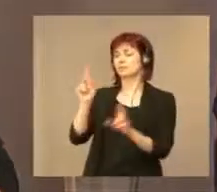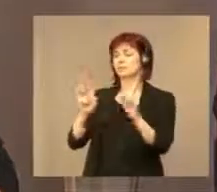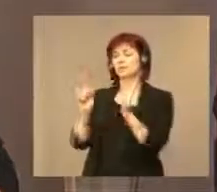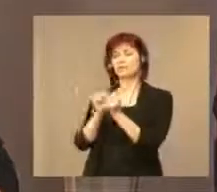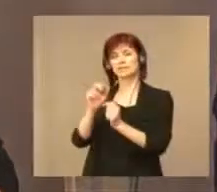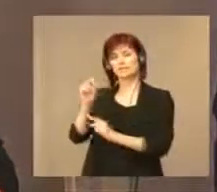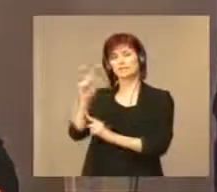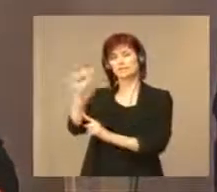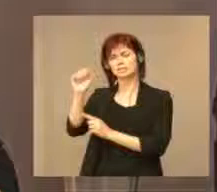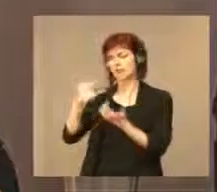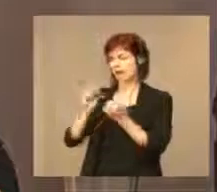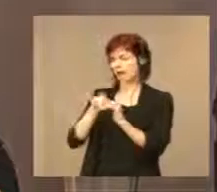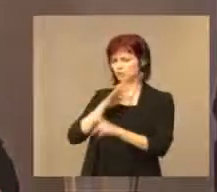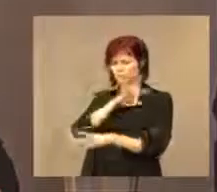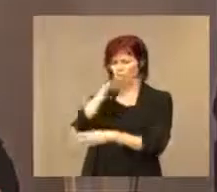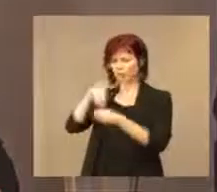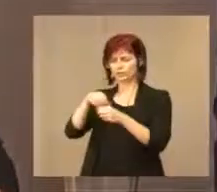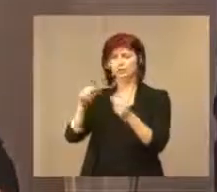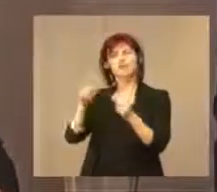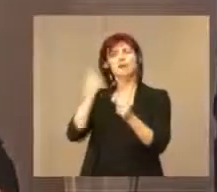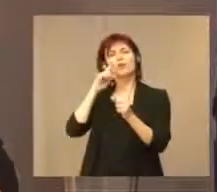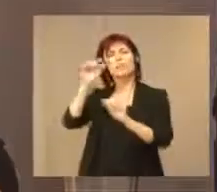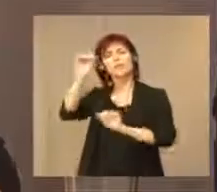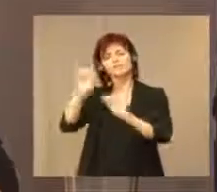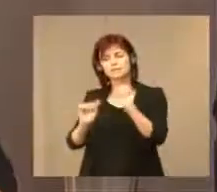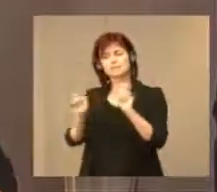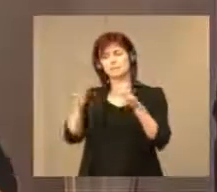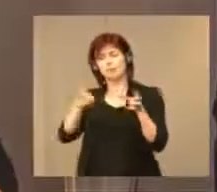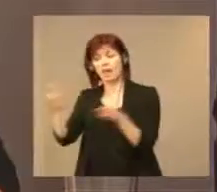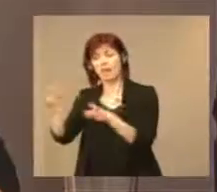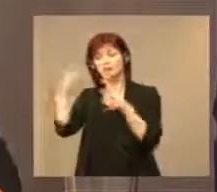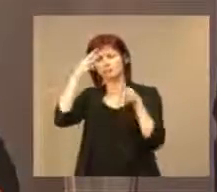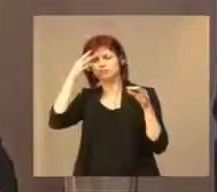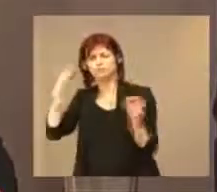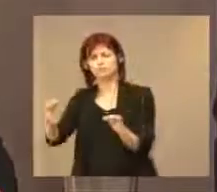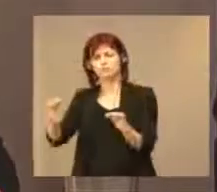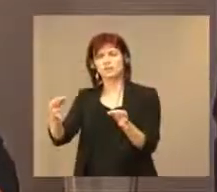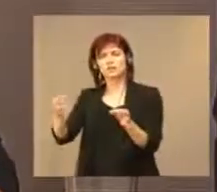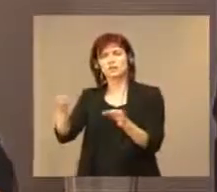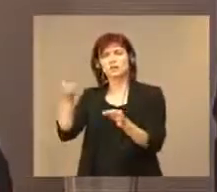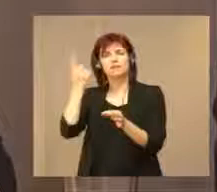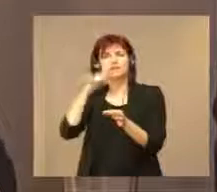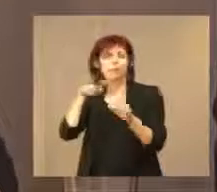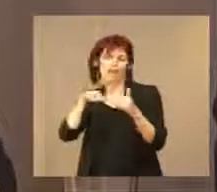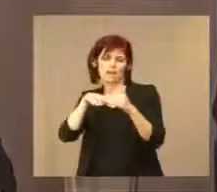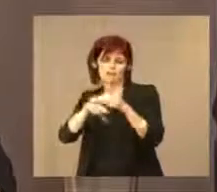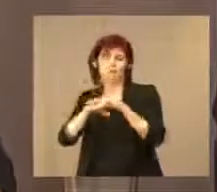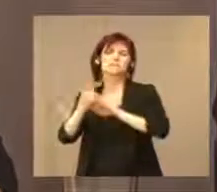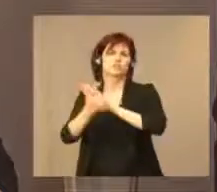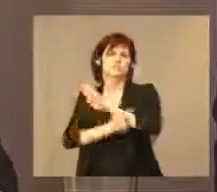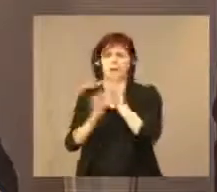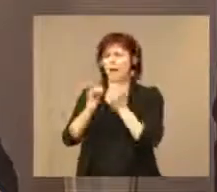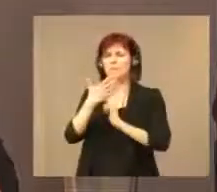disabilities in the assessment, planning, and decision-making process, I'm assuming, of the accessibility